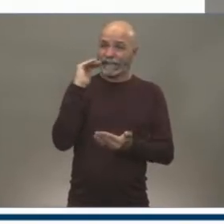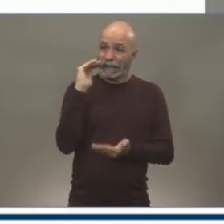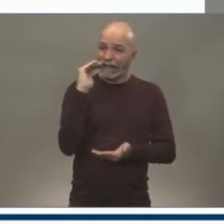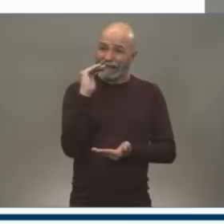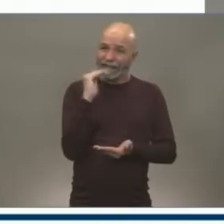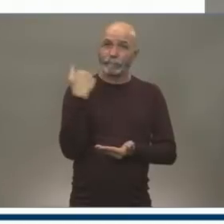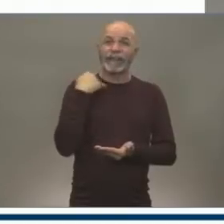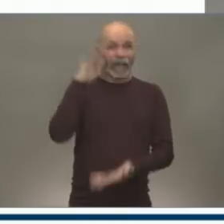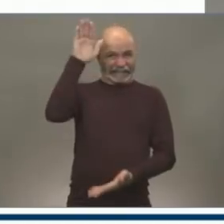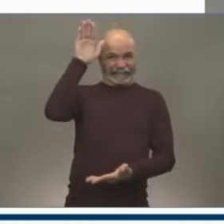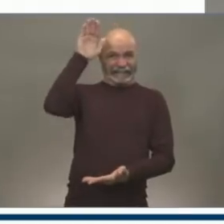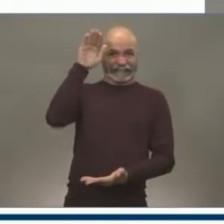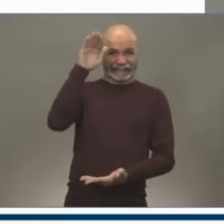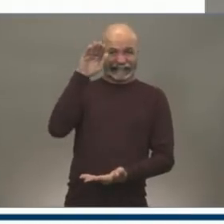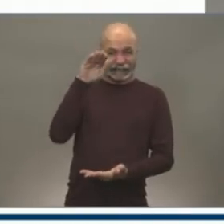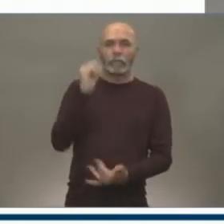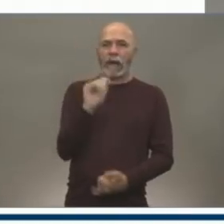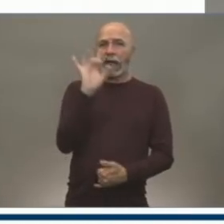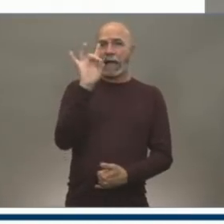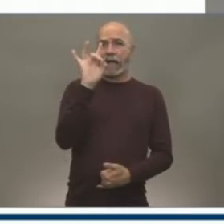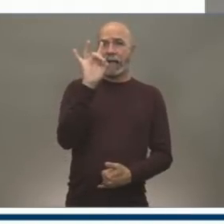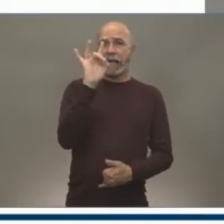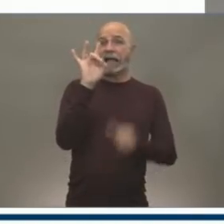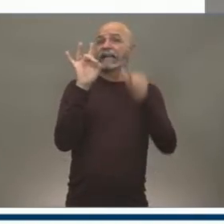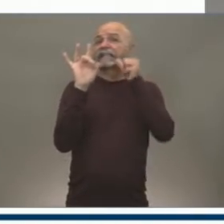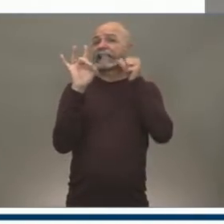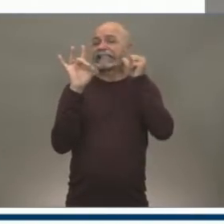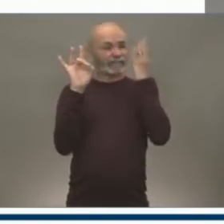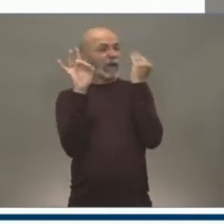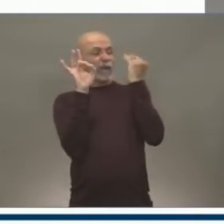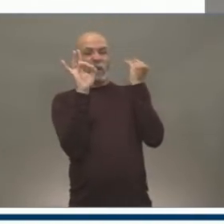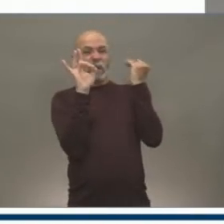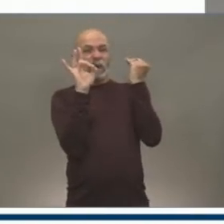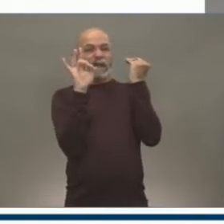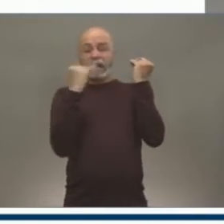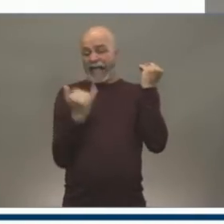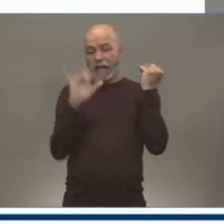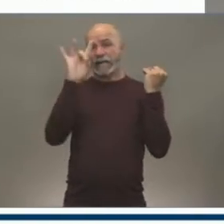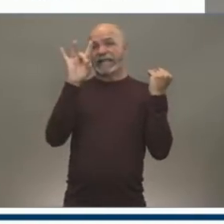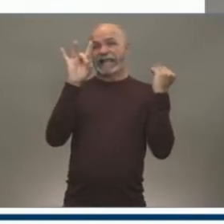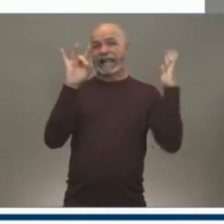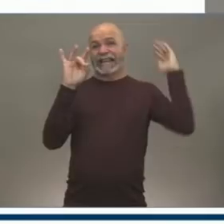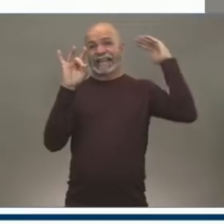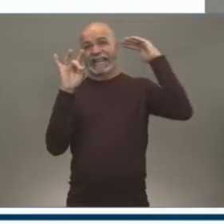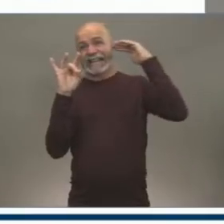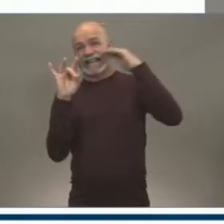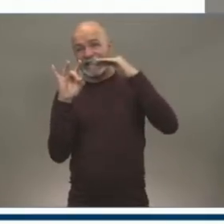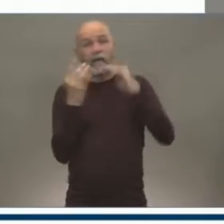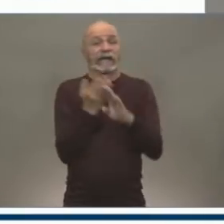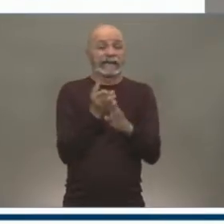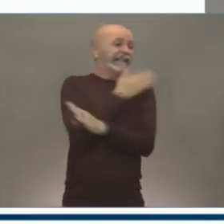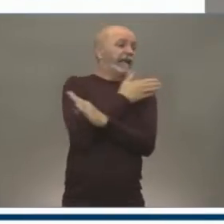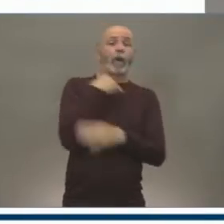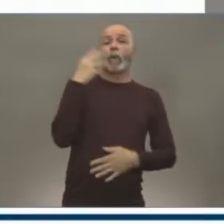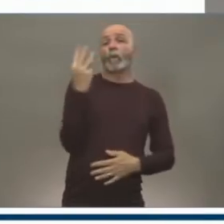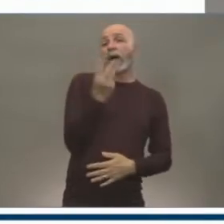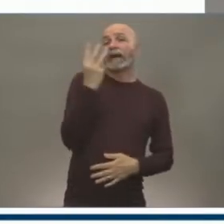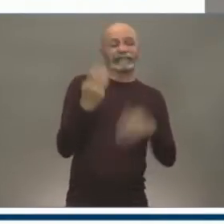today, 14 yesterday, and 16 on Wednesday. That's been a pleasant surprise. Excuse me.